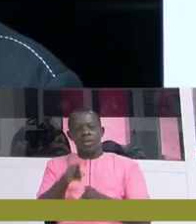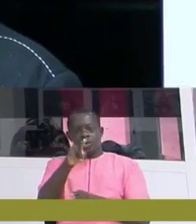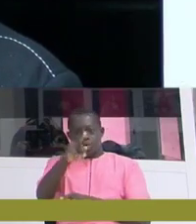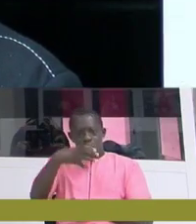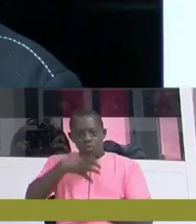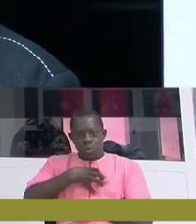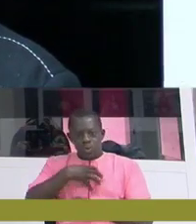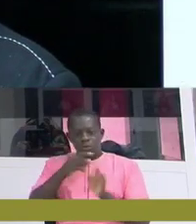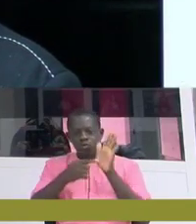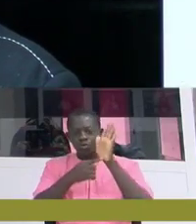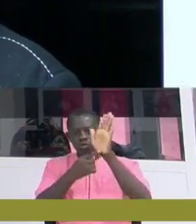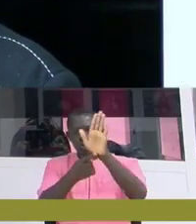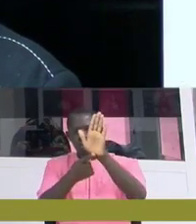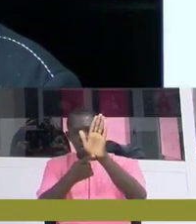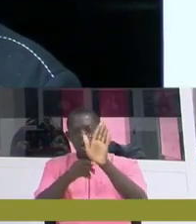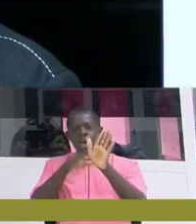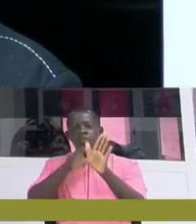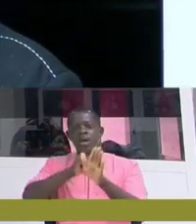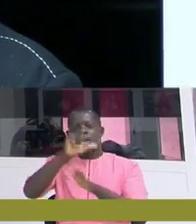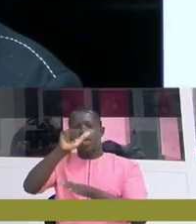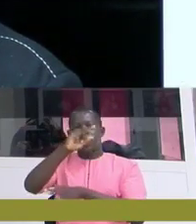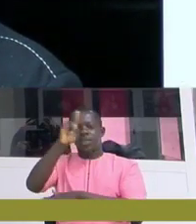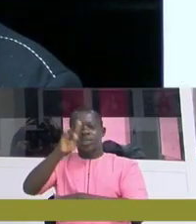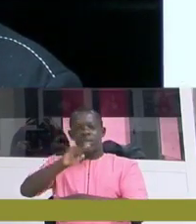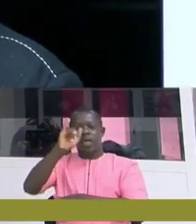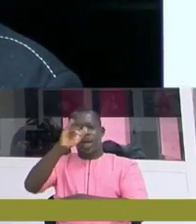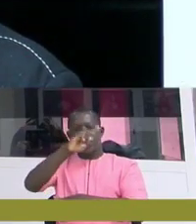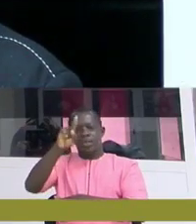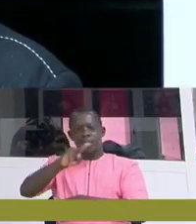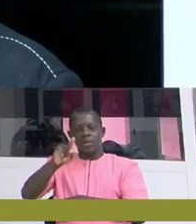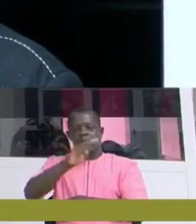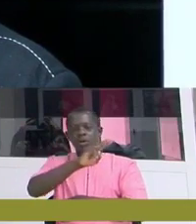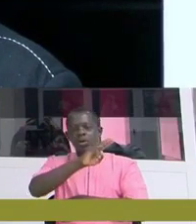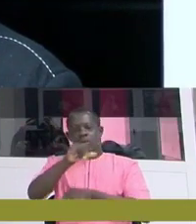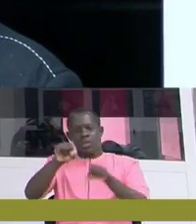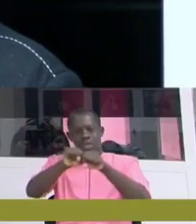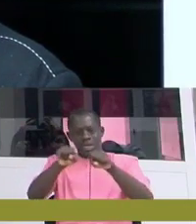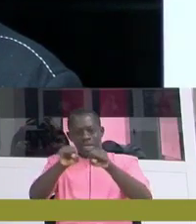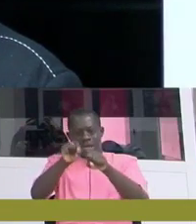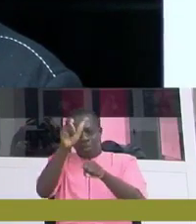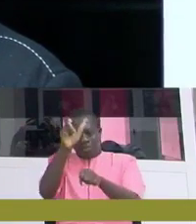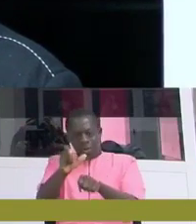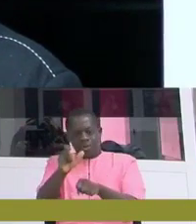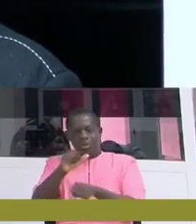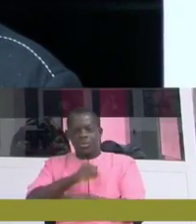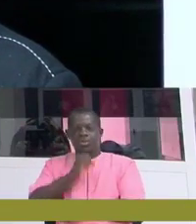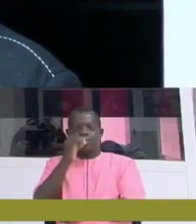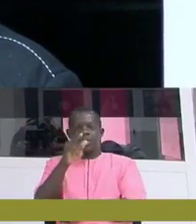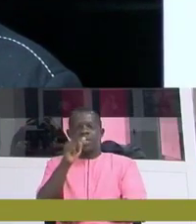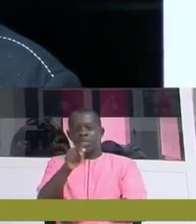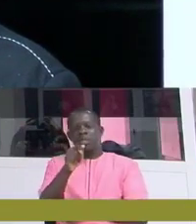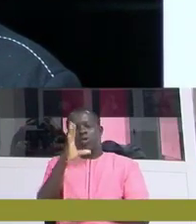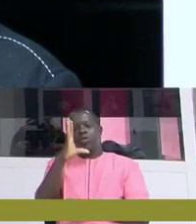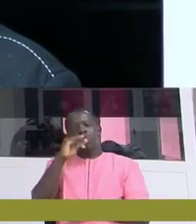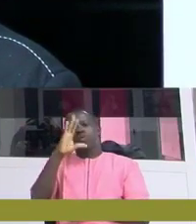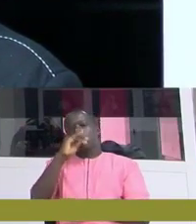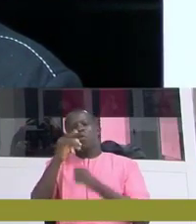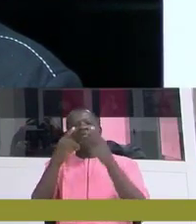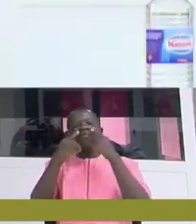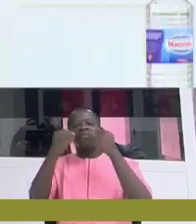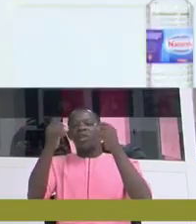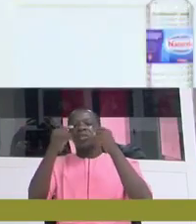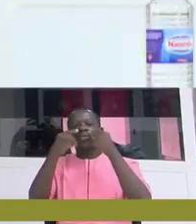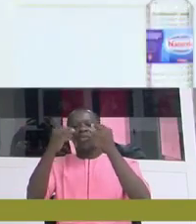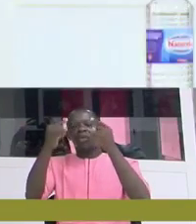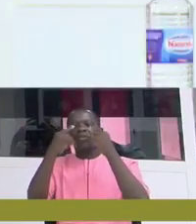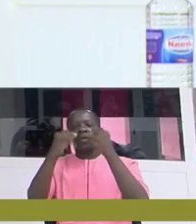was Senegalese? Ebe nyine fo kanko Assis Tamba mu Senegalese nkole. Ka France kanko la fo? He speaks French. Abe diamula. Each time he speaks. Ka France kanko la bula